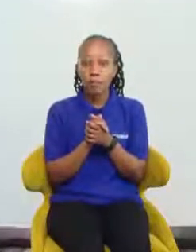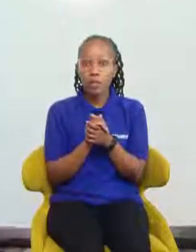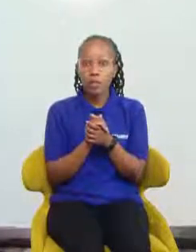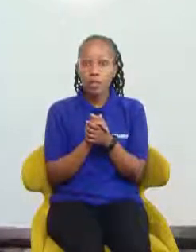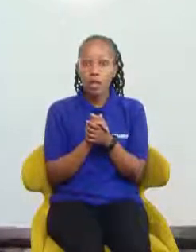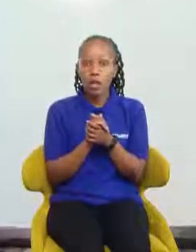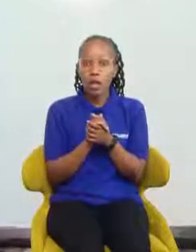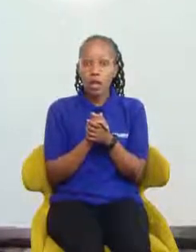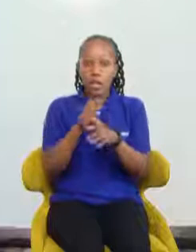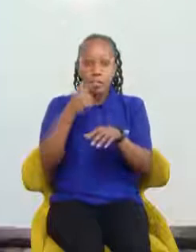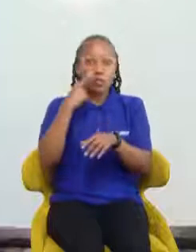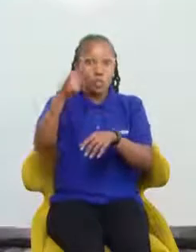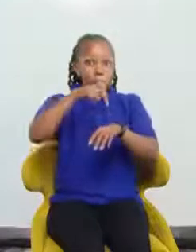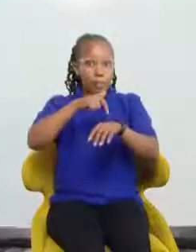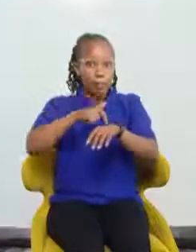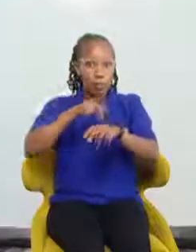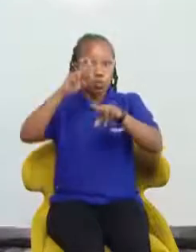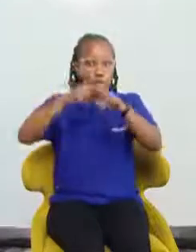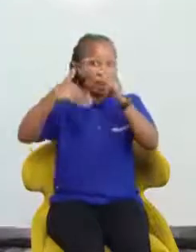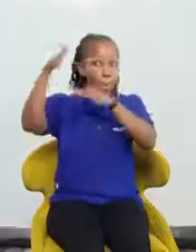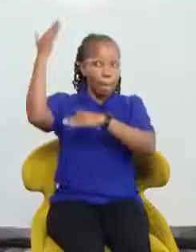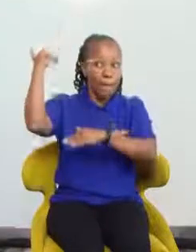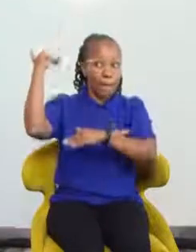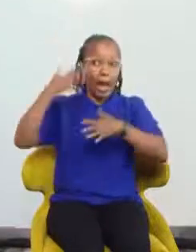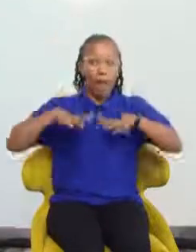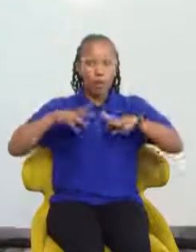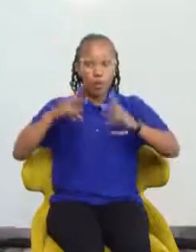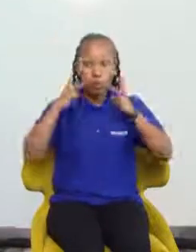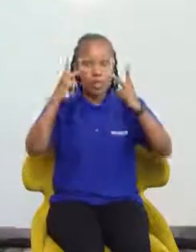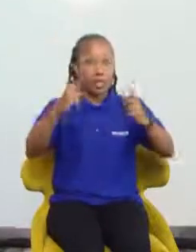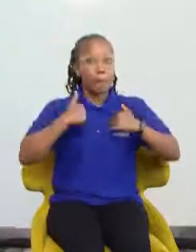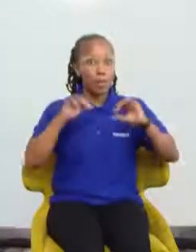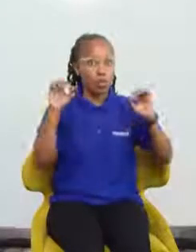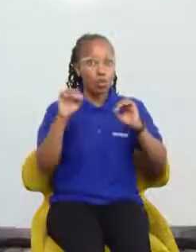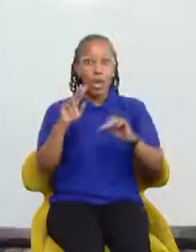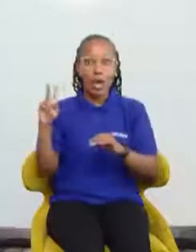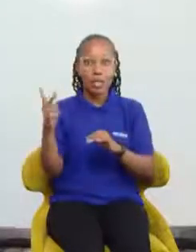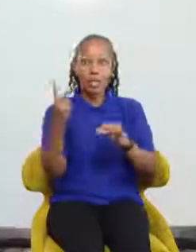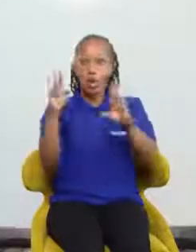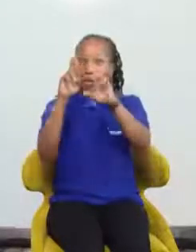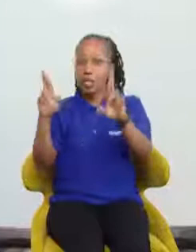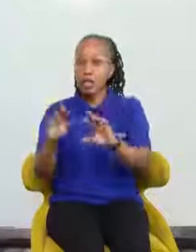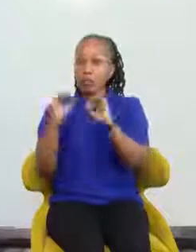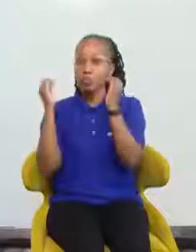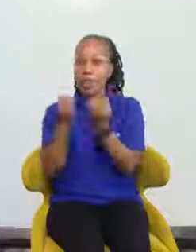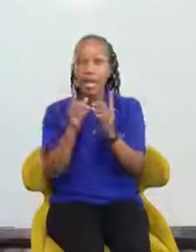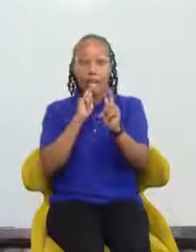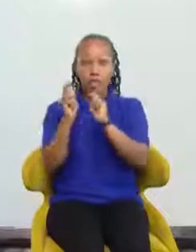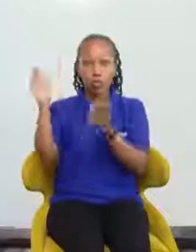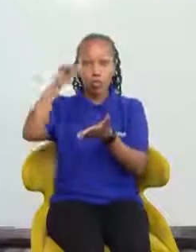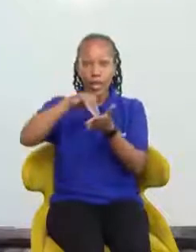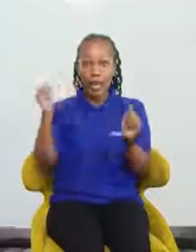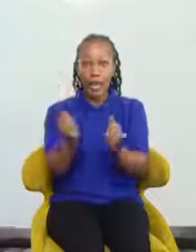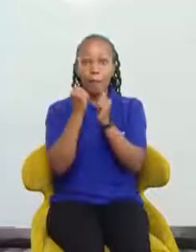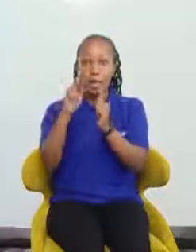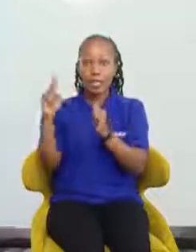were walking in and out of the reception. At a second international organization, interviews were again happening at a